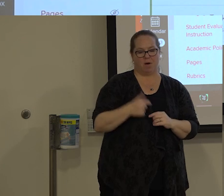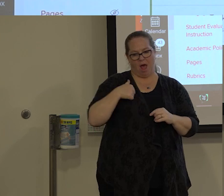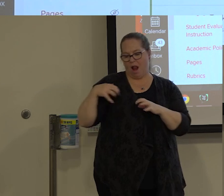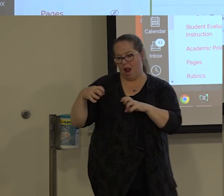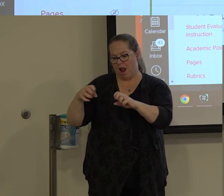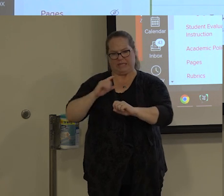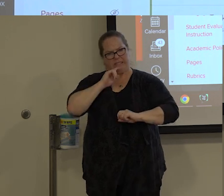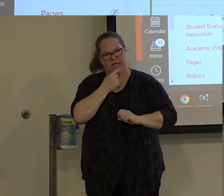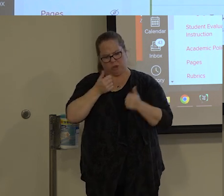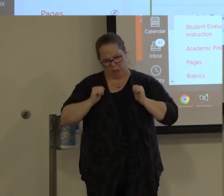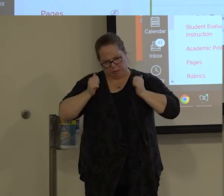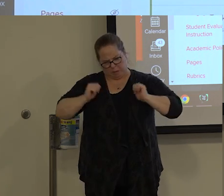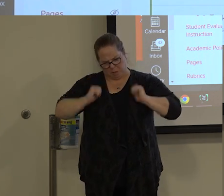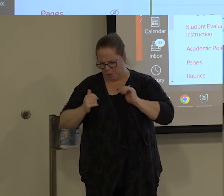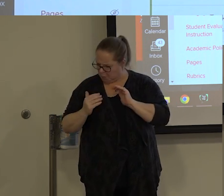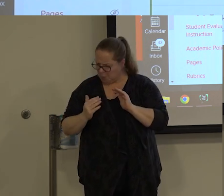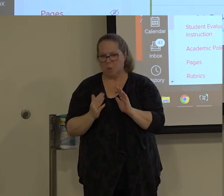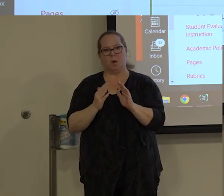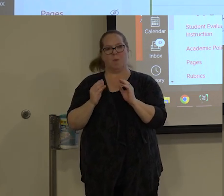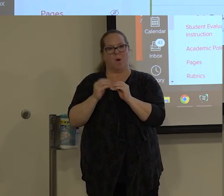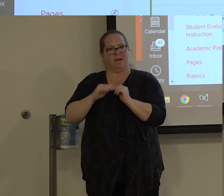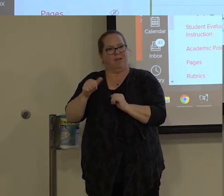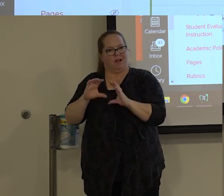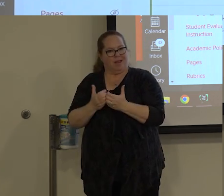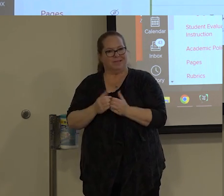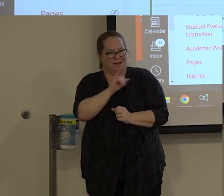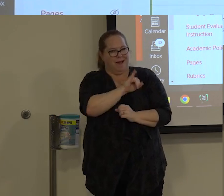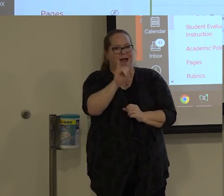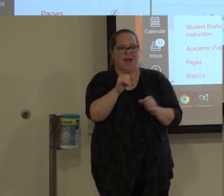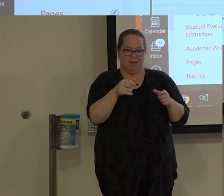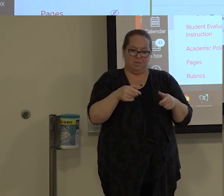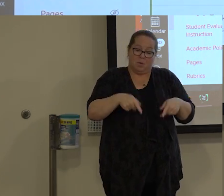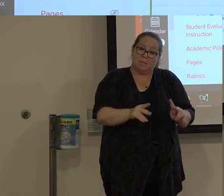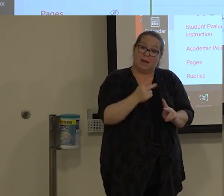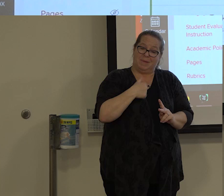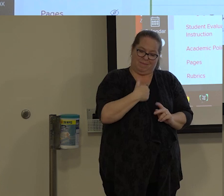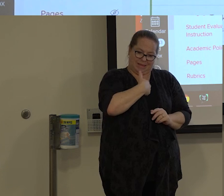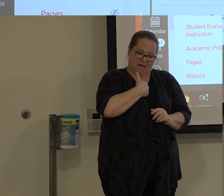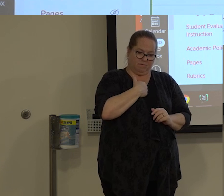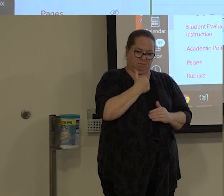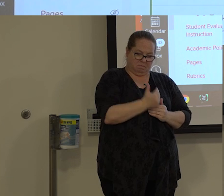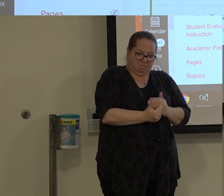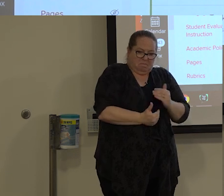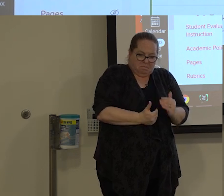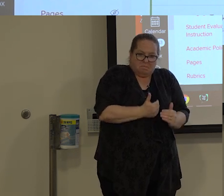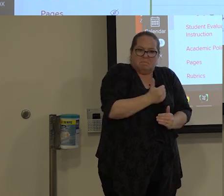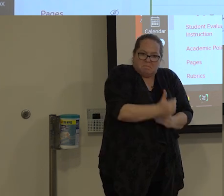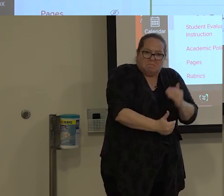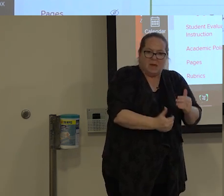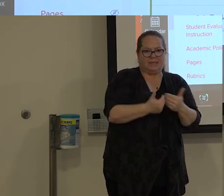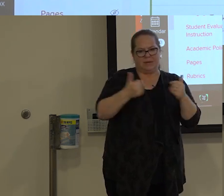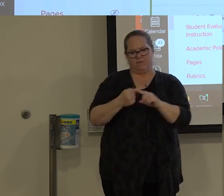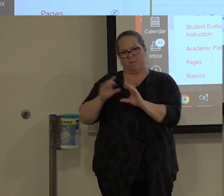courses seriously and try harder than I would in other classes. II courses allow me to work at my own individual pace, separate from the pace of the